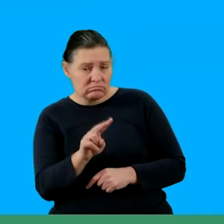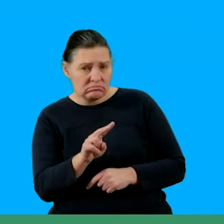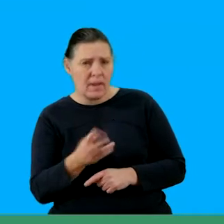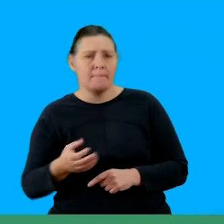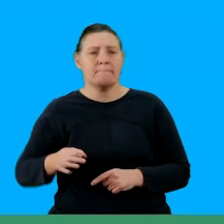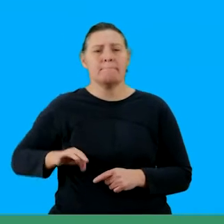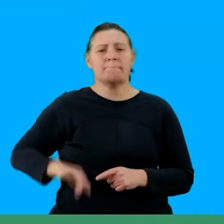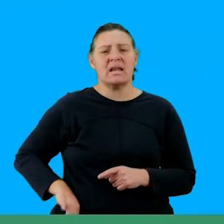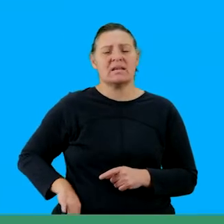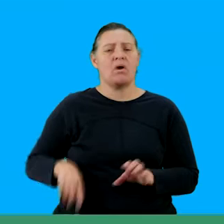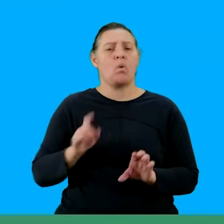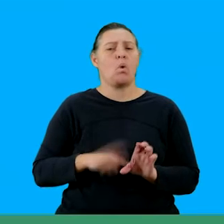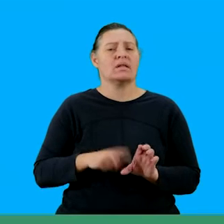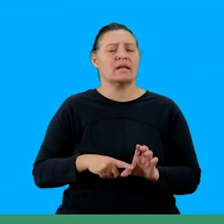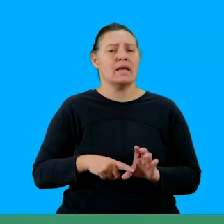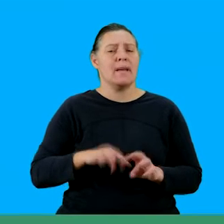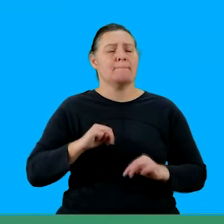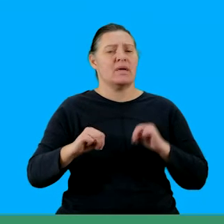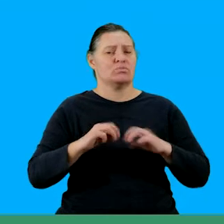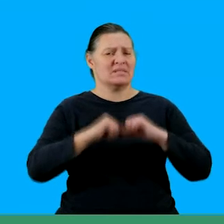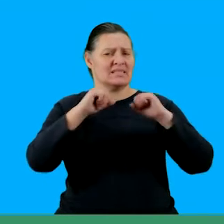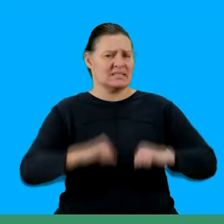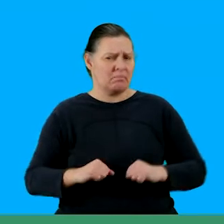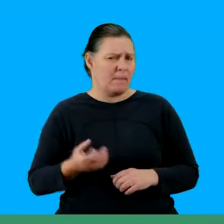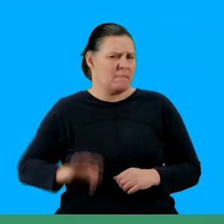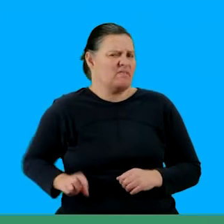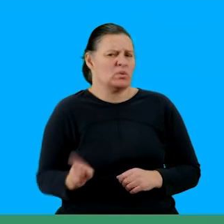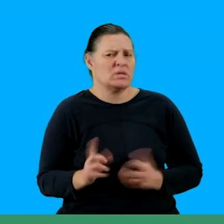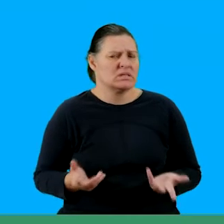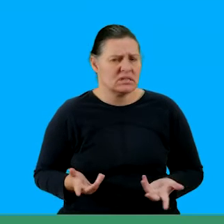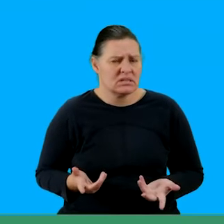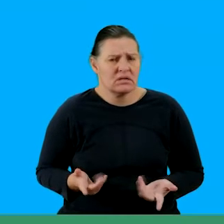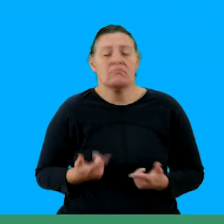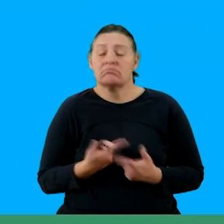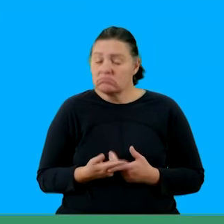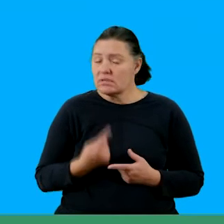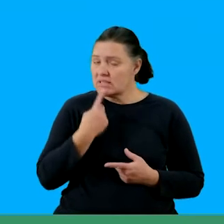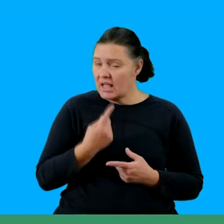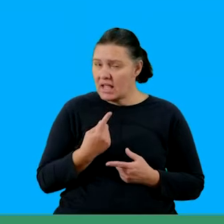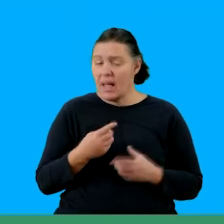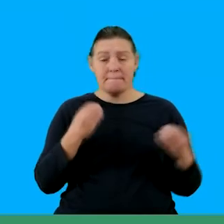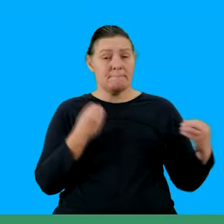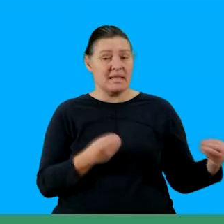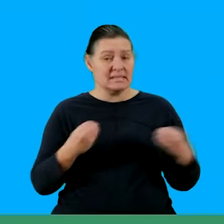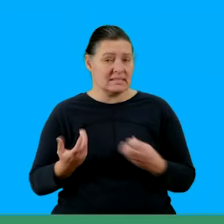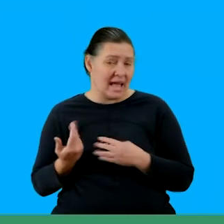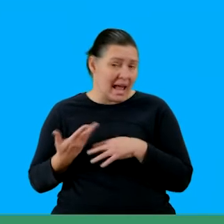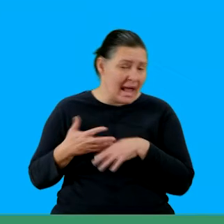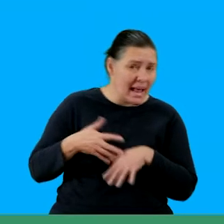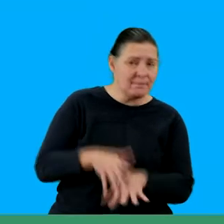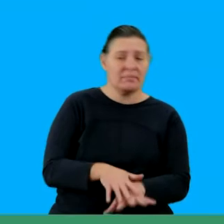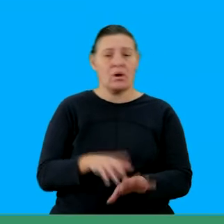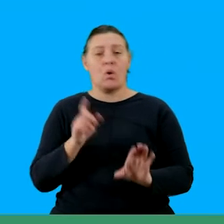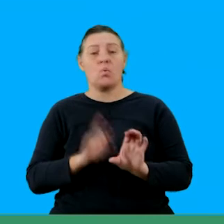the benefits of a good quality management system, which is basically to say if a business implements